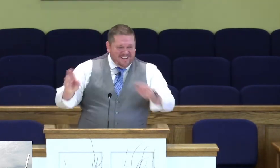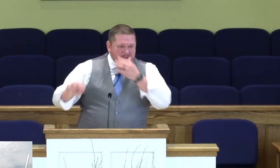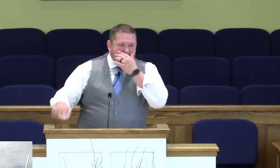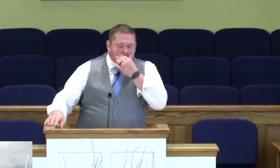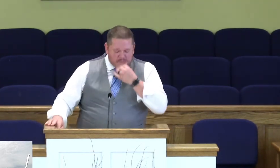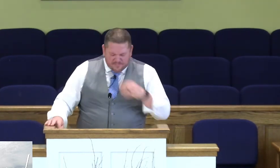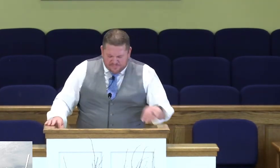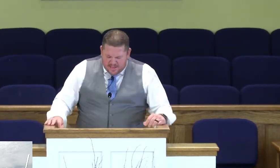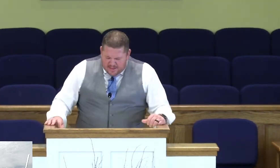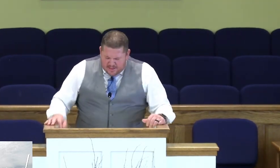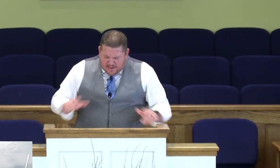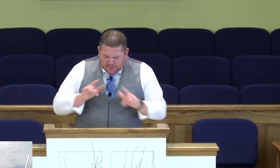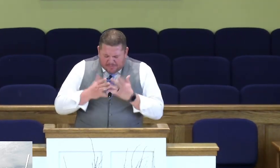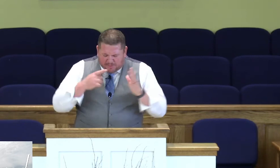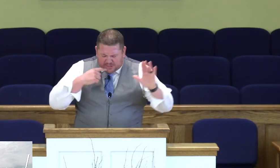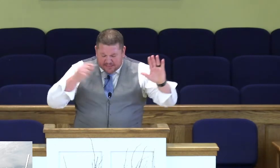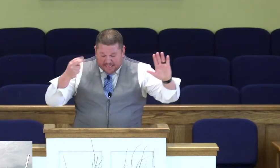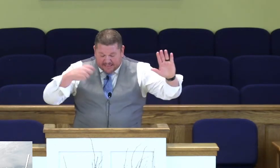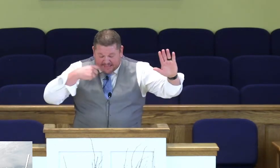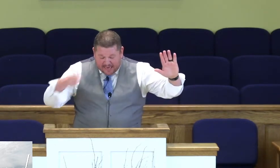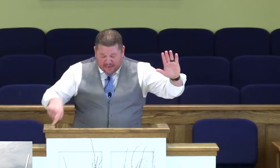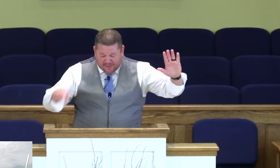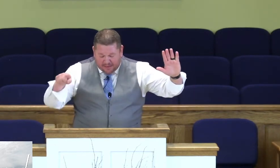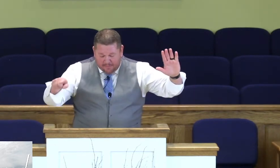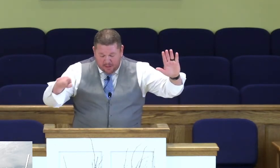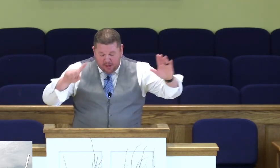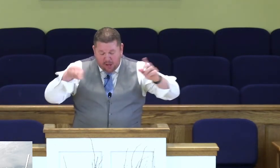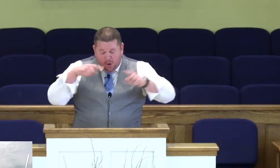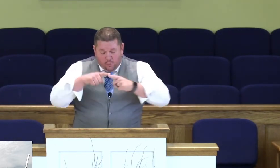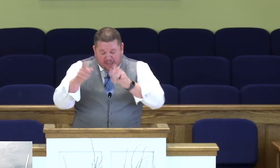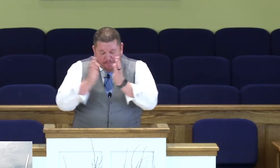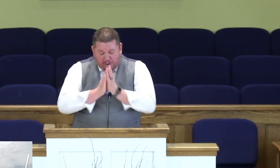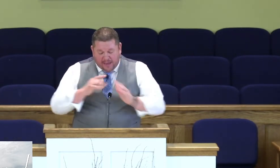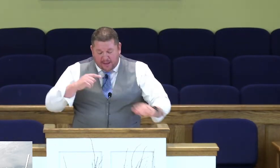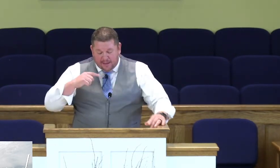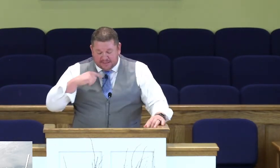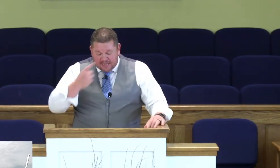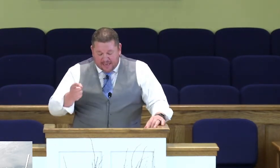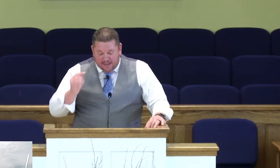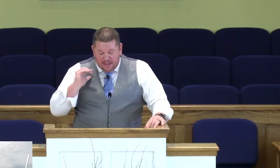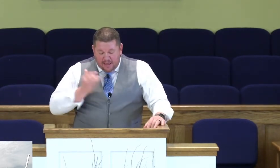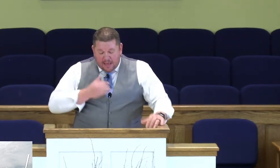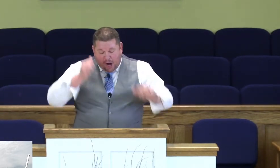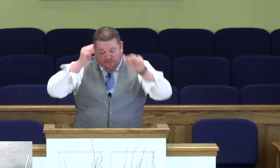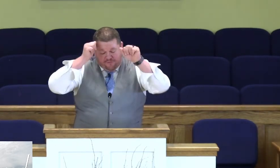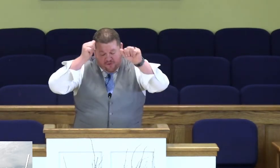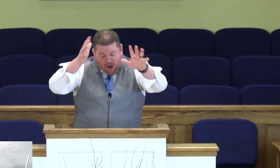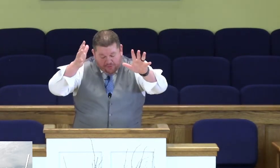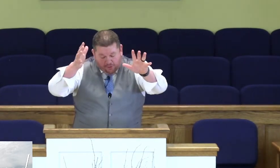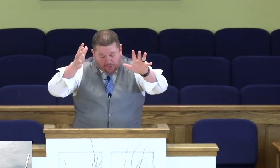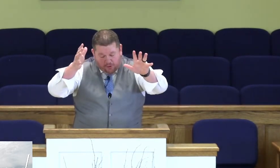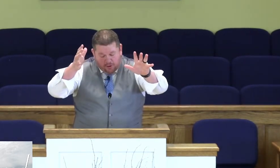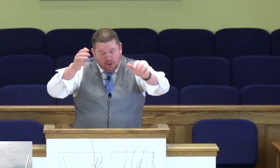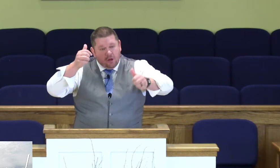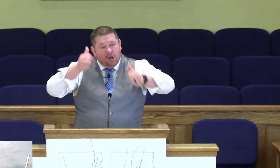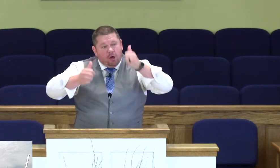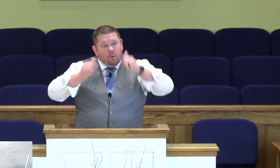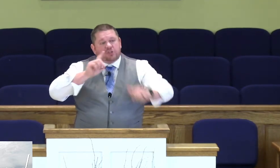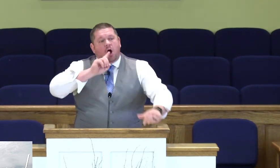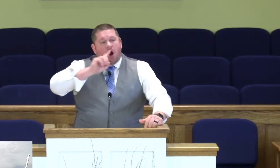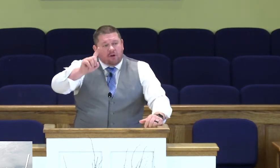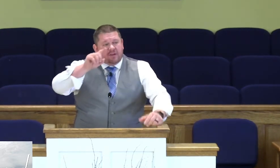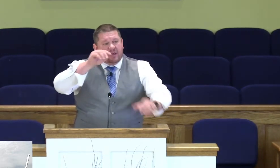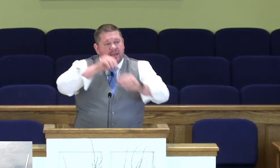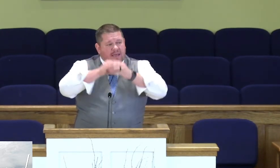Get ready. Here's what the Bible says. And he said unto them, when ye pray, say, our Father